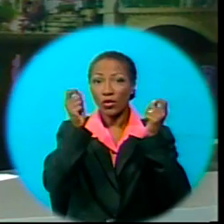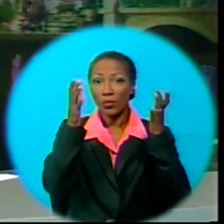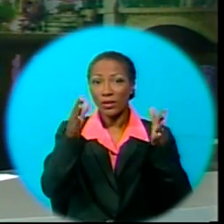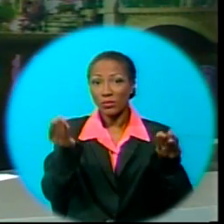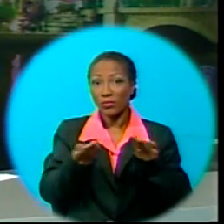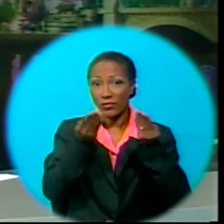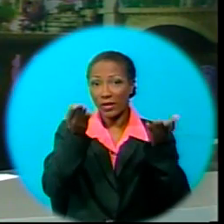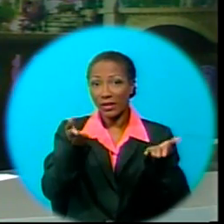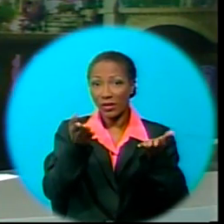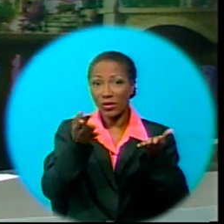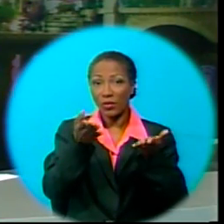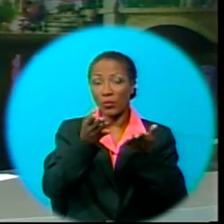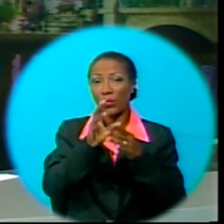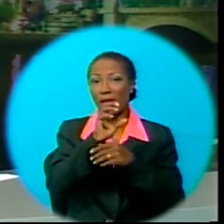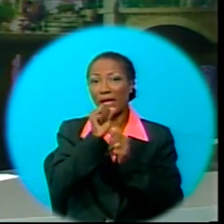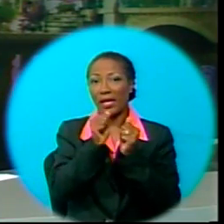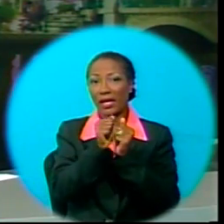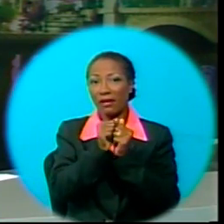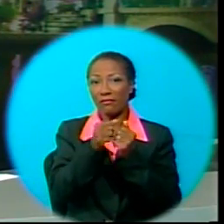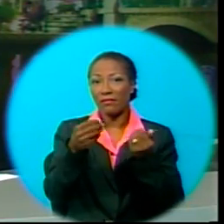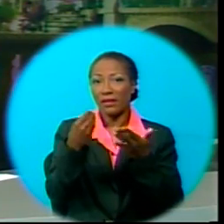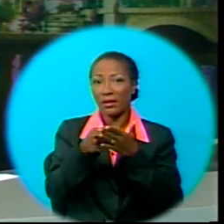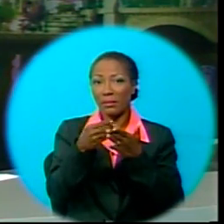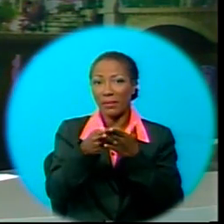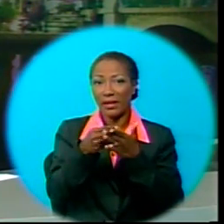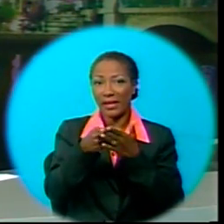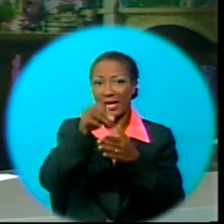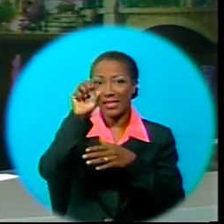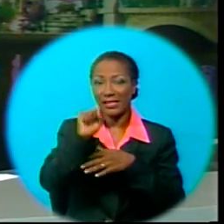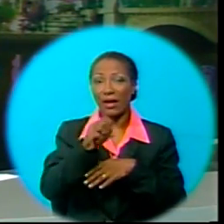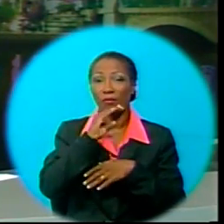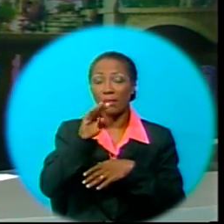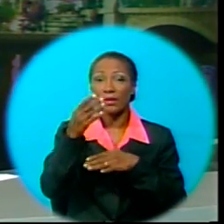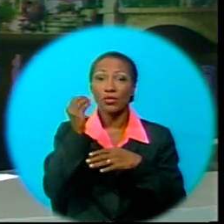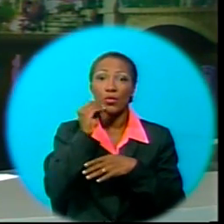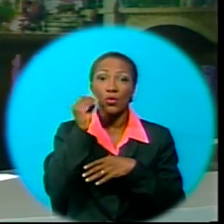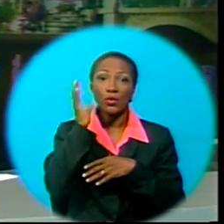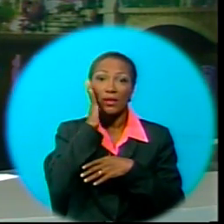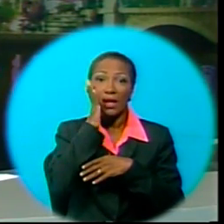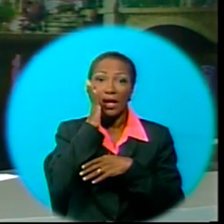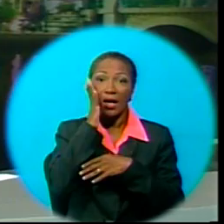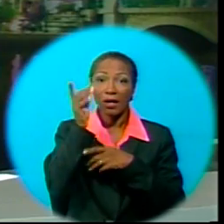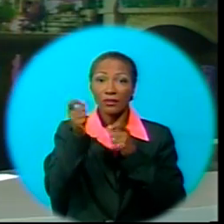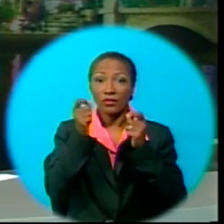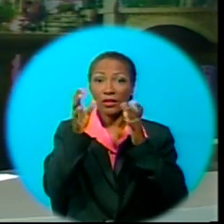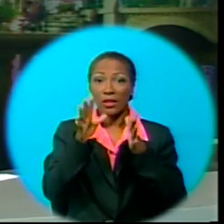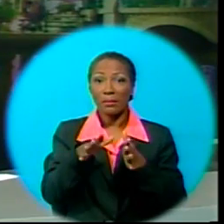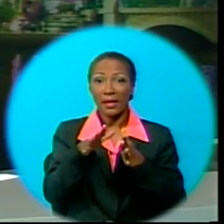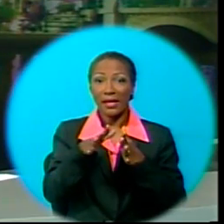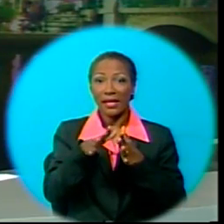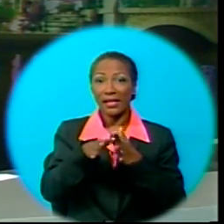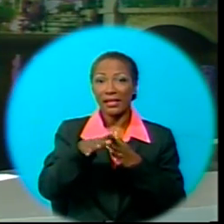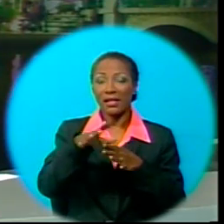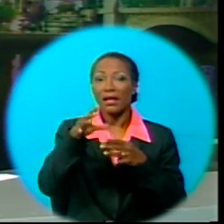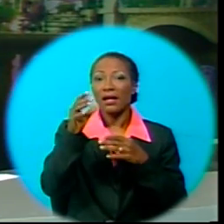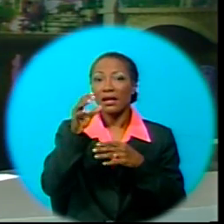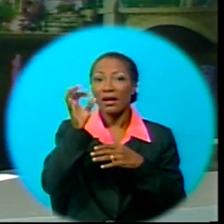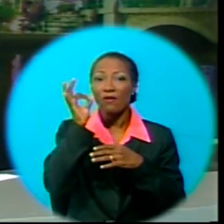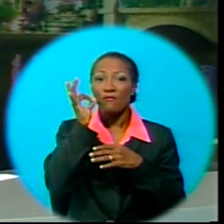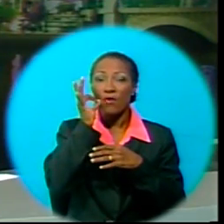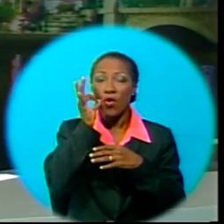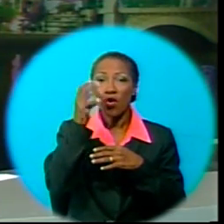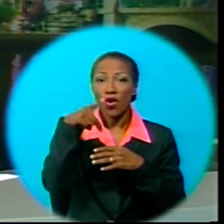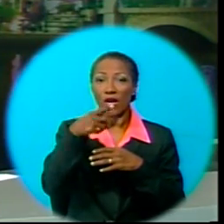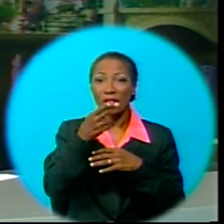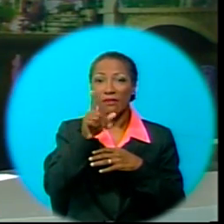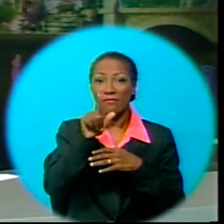with the scholarships during a ceremony at the South Beach Hotel. Chairman of the Hope Trust Fund, Fawn Phillips, says they believe that